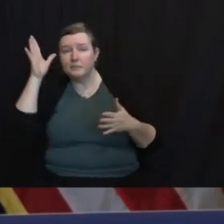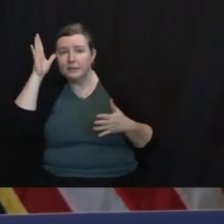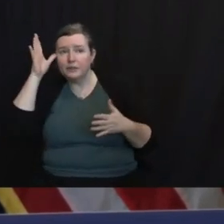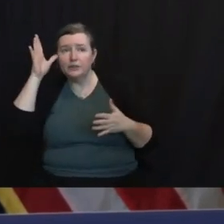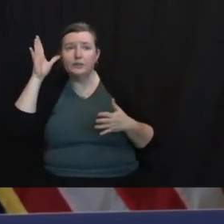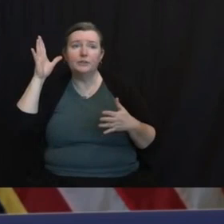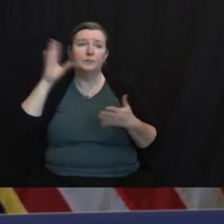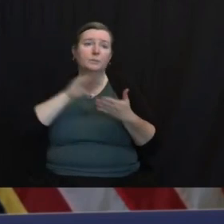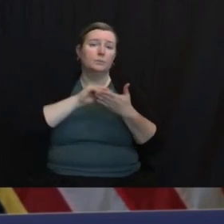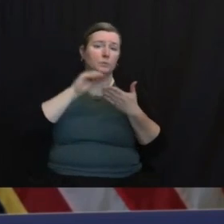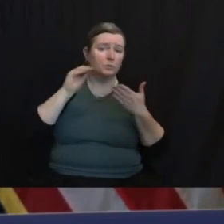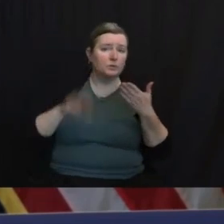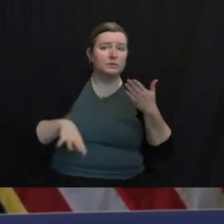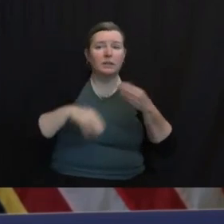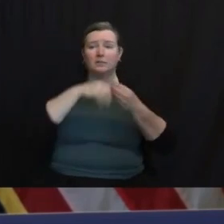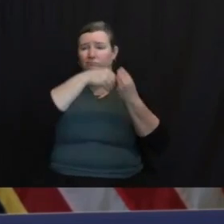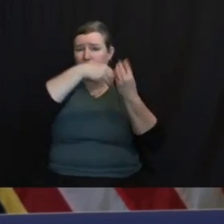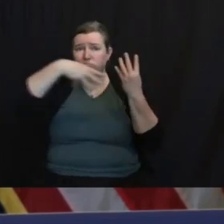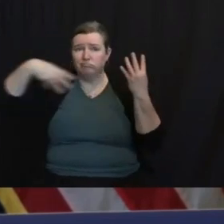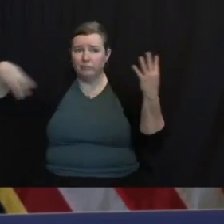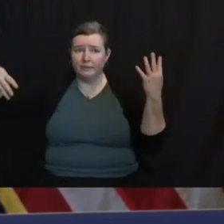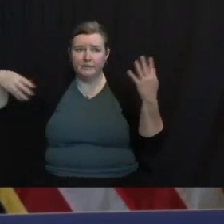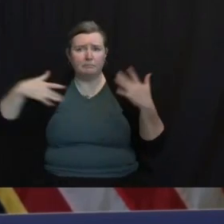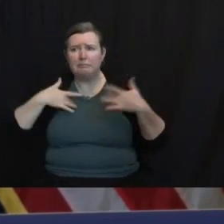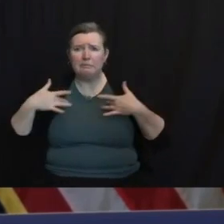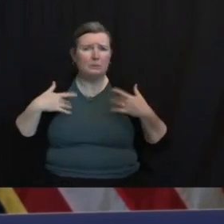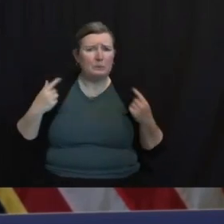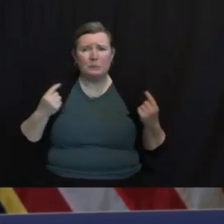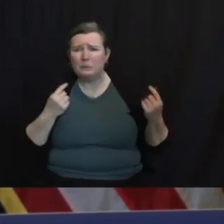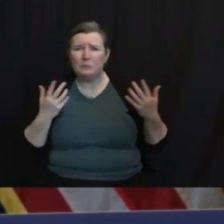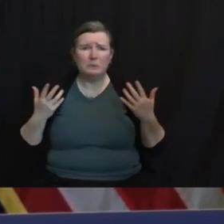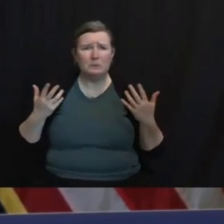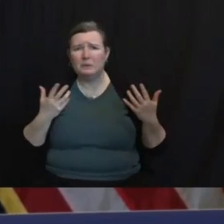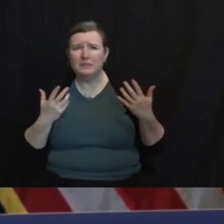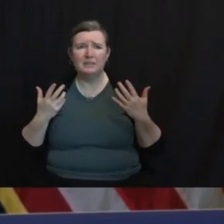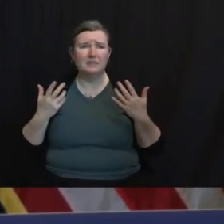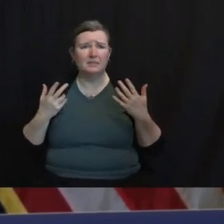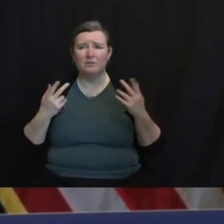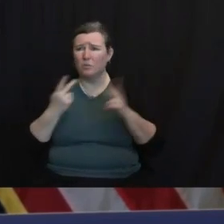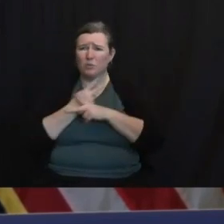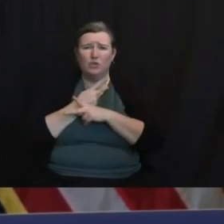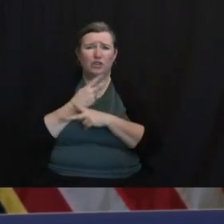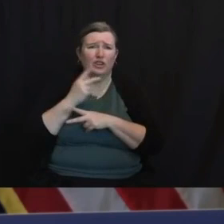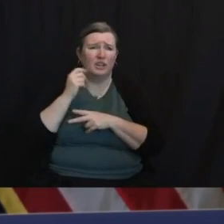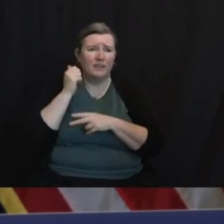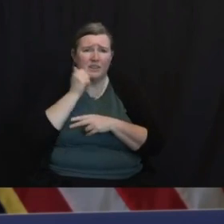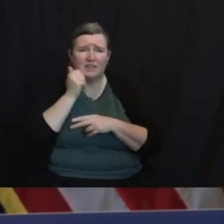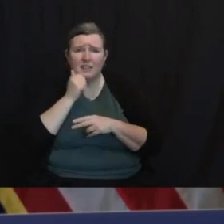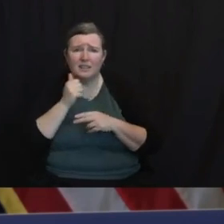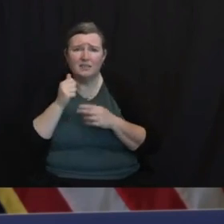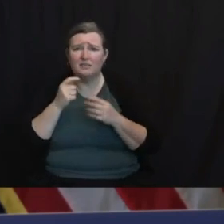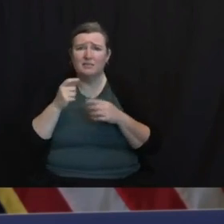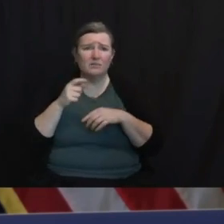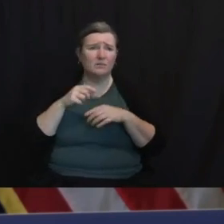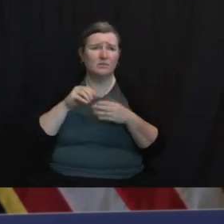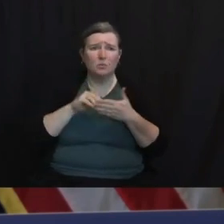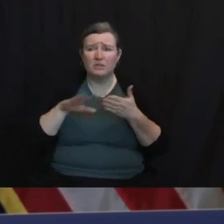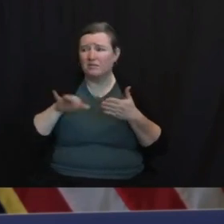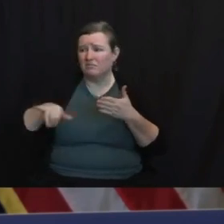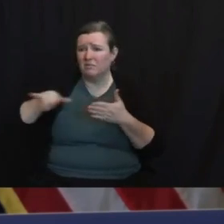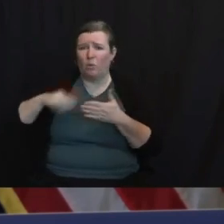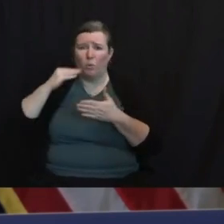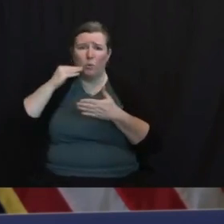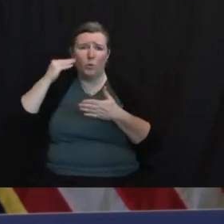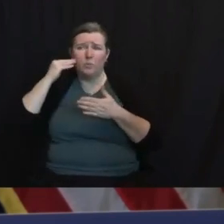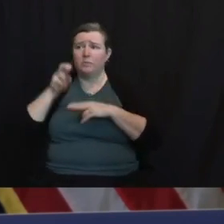researchers is growing every day. The more time that a student spends away from in-person instructional time,